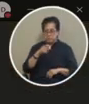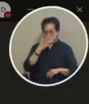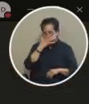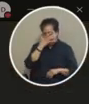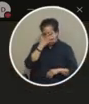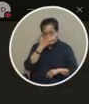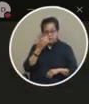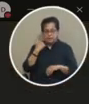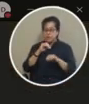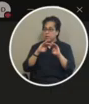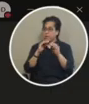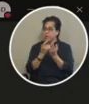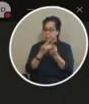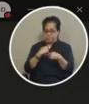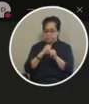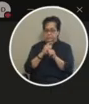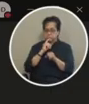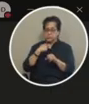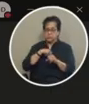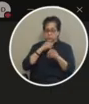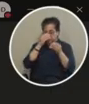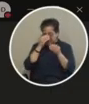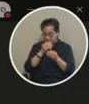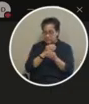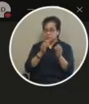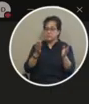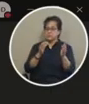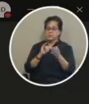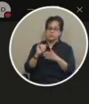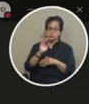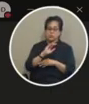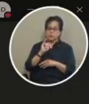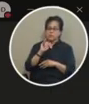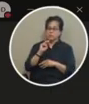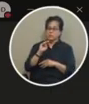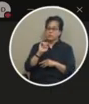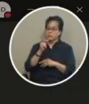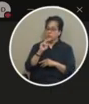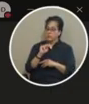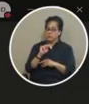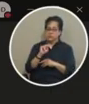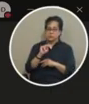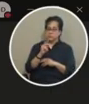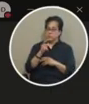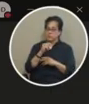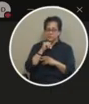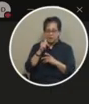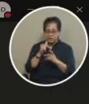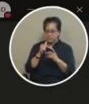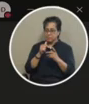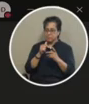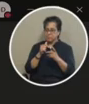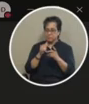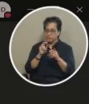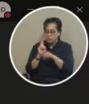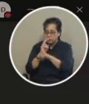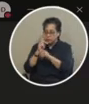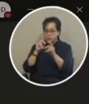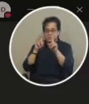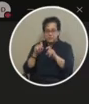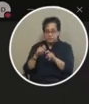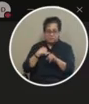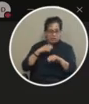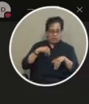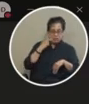about making sure we're getting that message that your immigration status is not key to being tested. I haven't seen that message